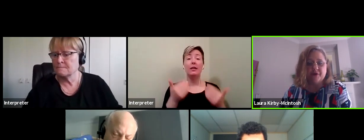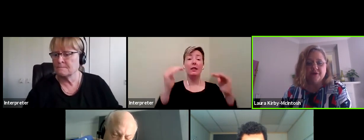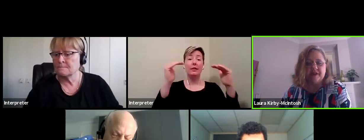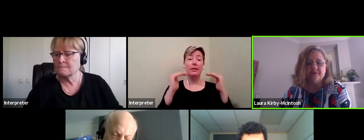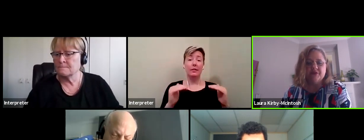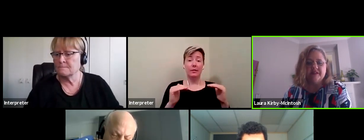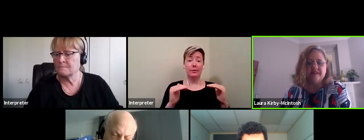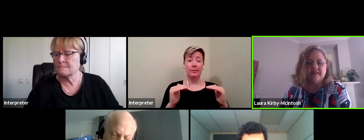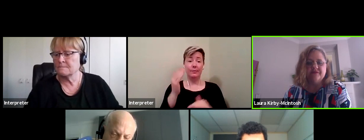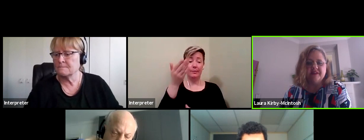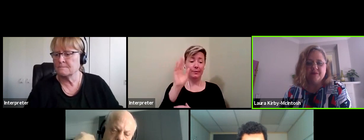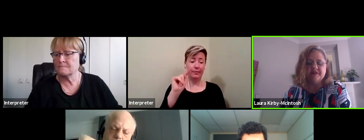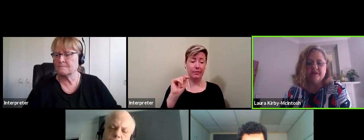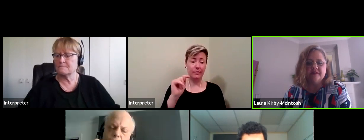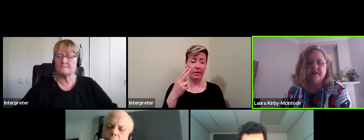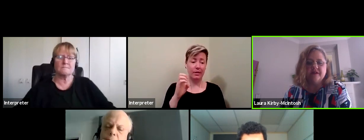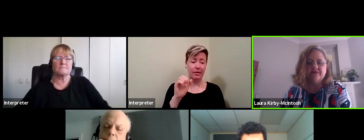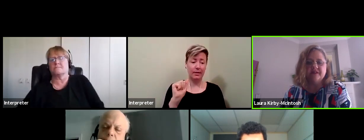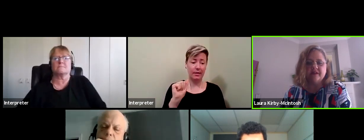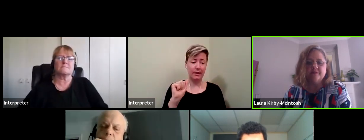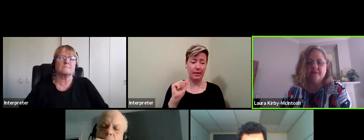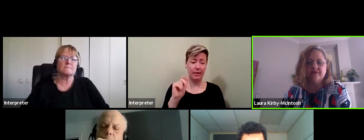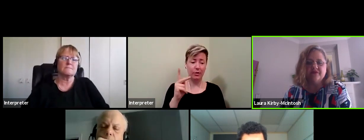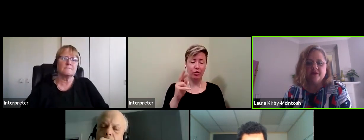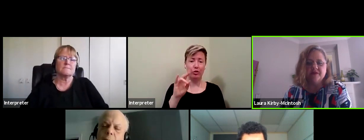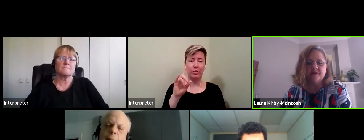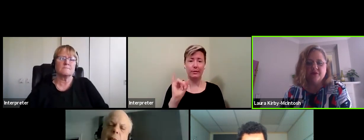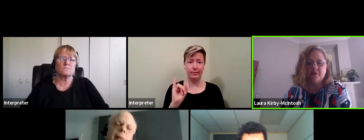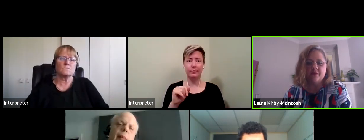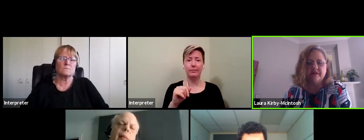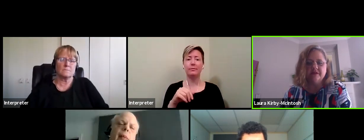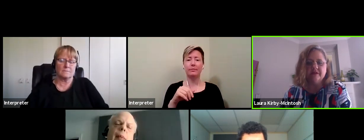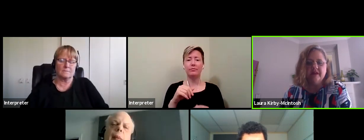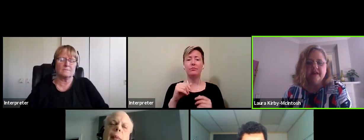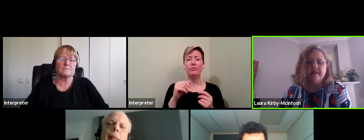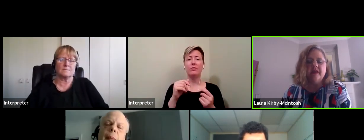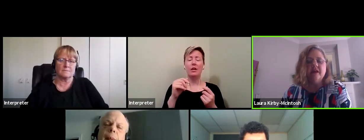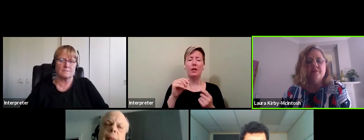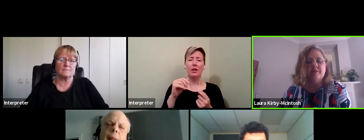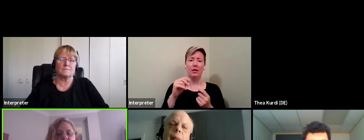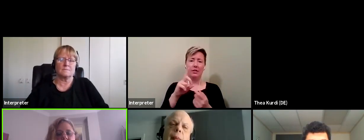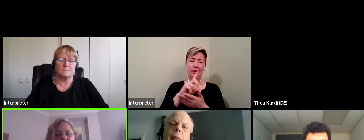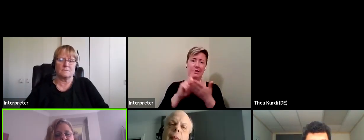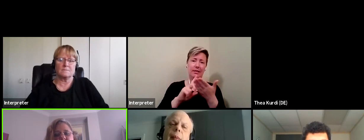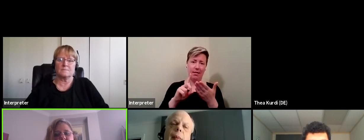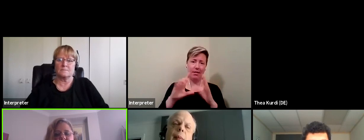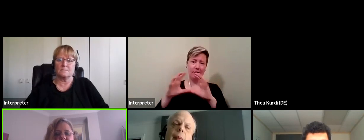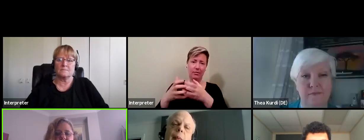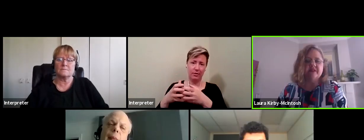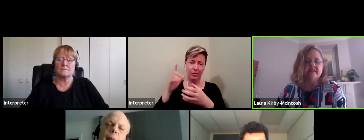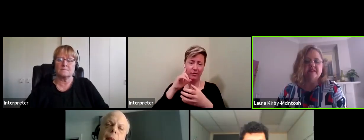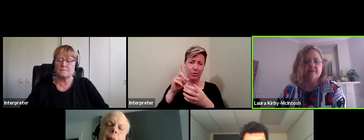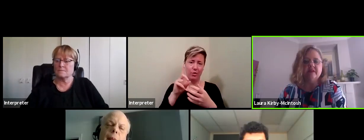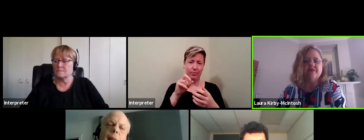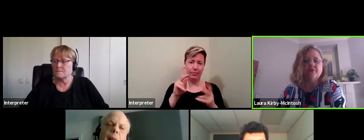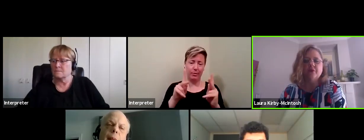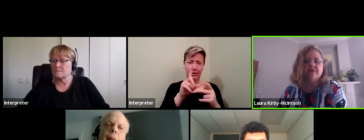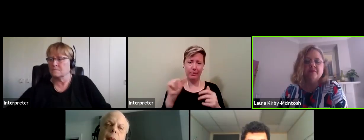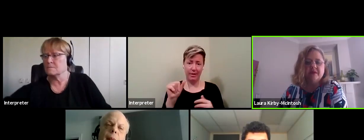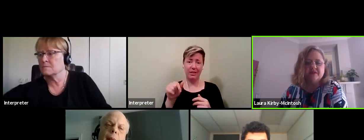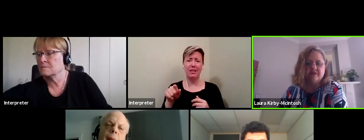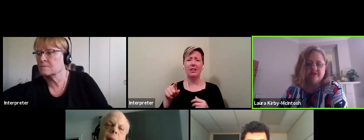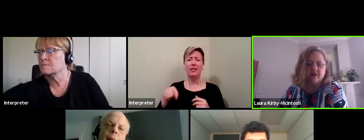Thea Curdy. She's the Vice President of Designable Environments Incorporated. They help people achieve better levels of accessibility